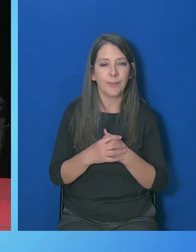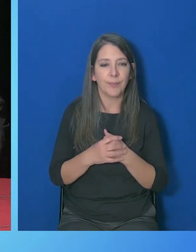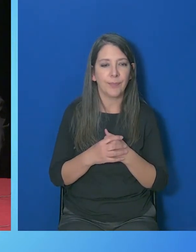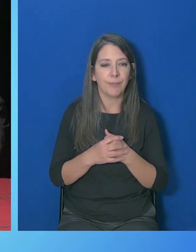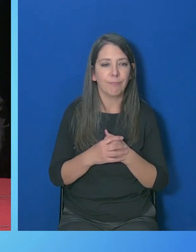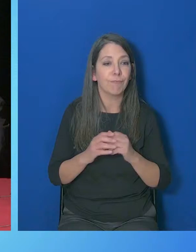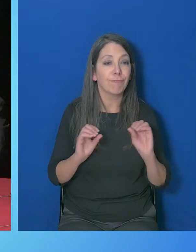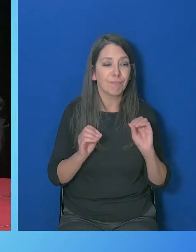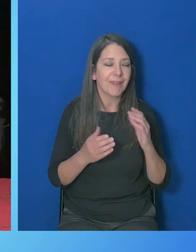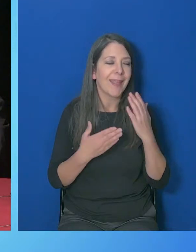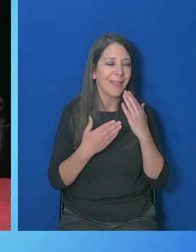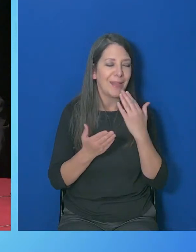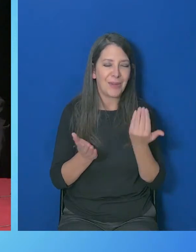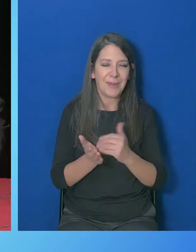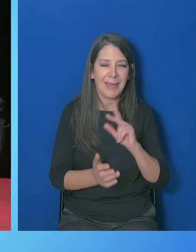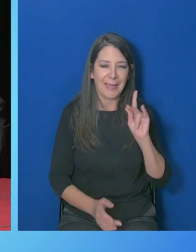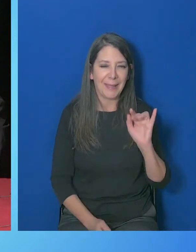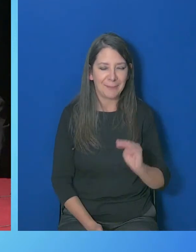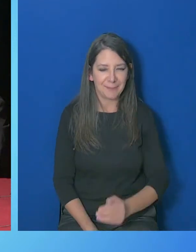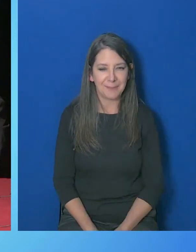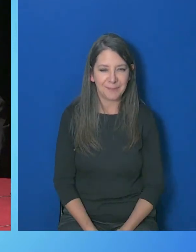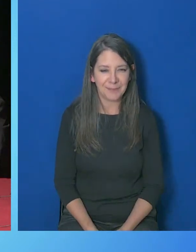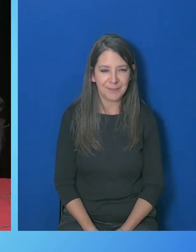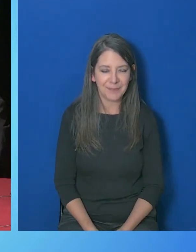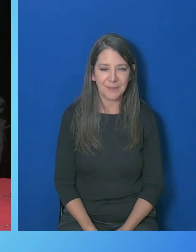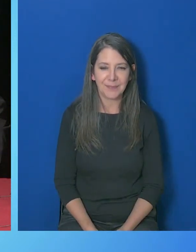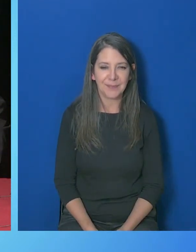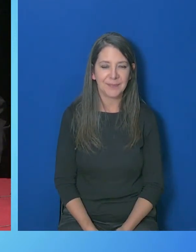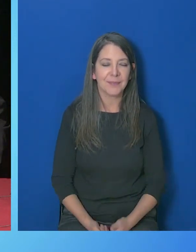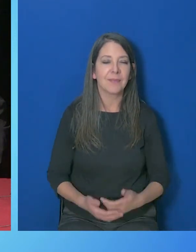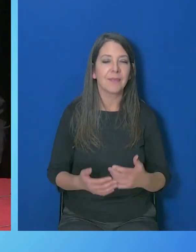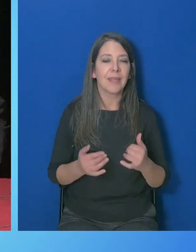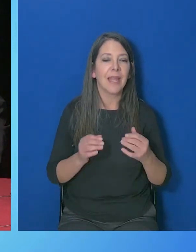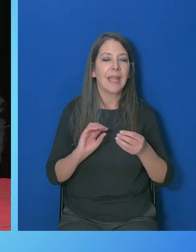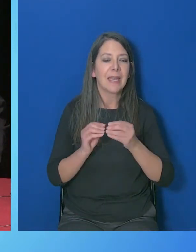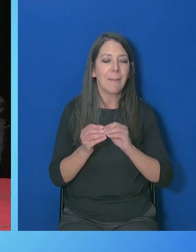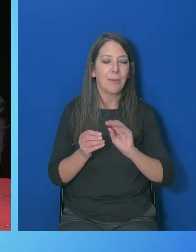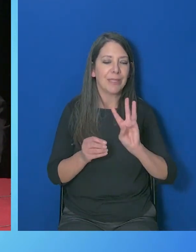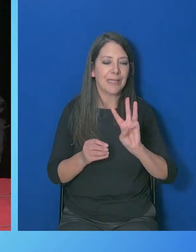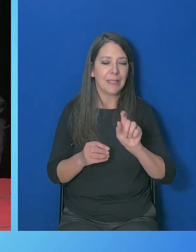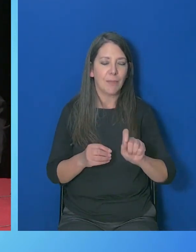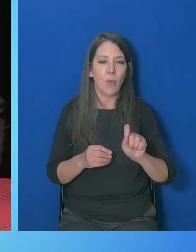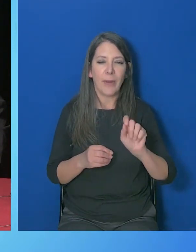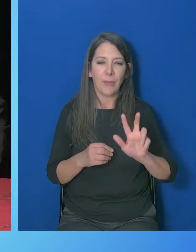Okay, thank you again. Moving on to 6.3,